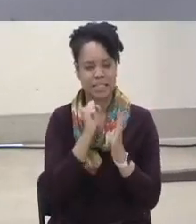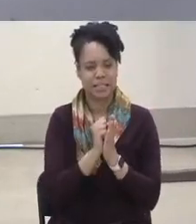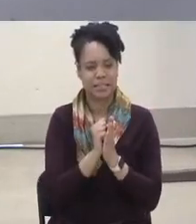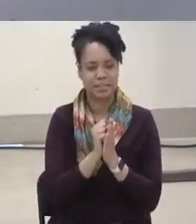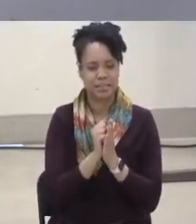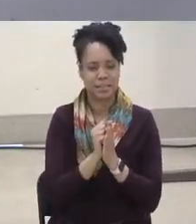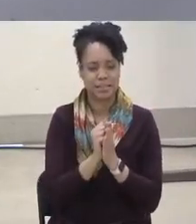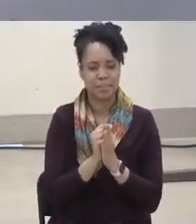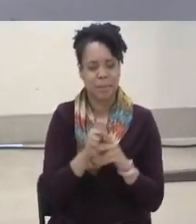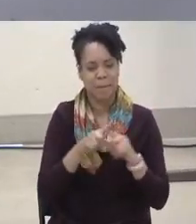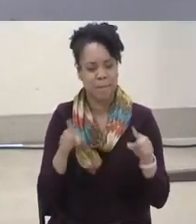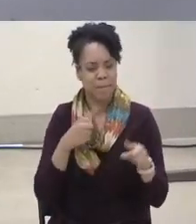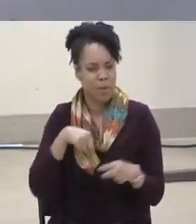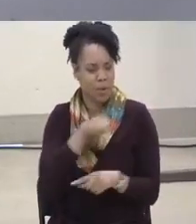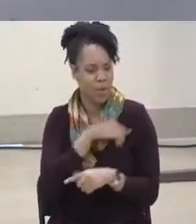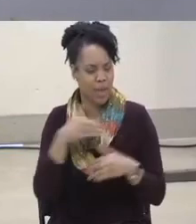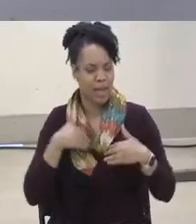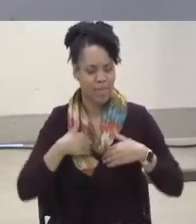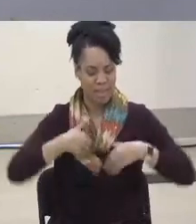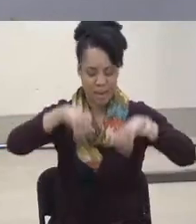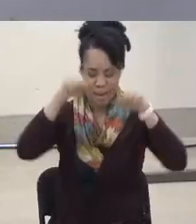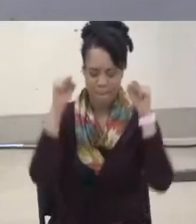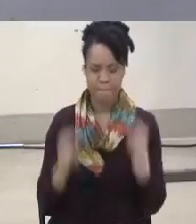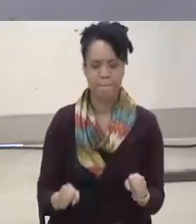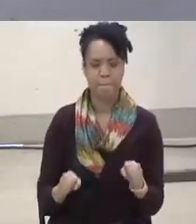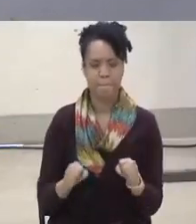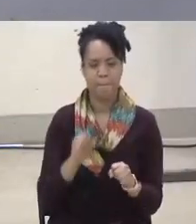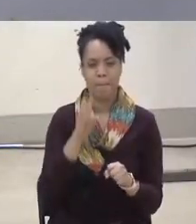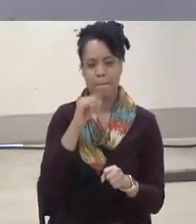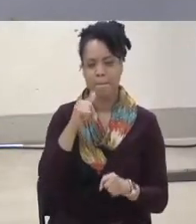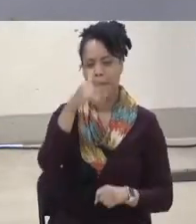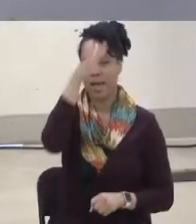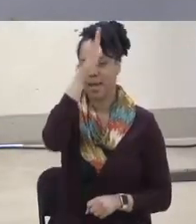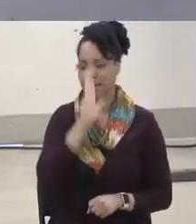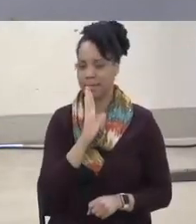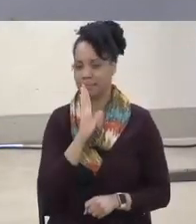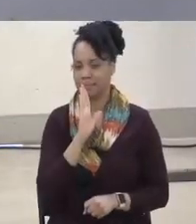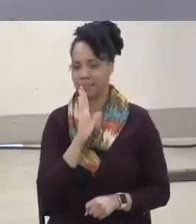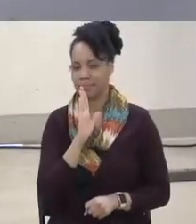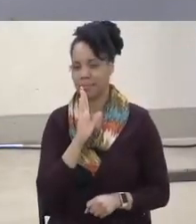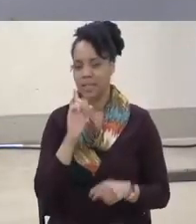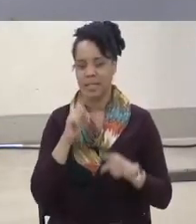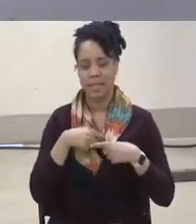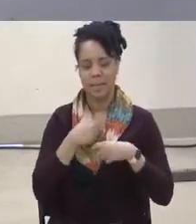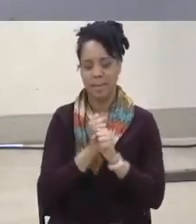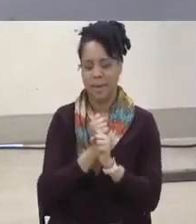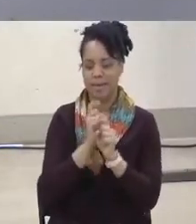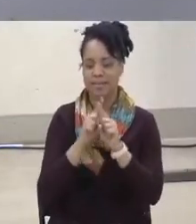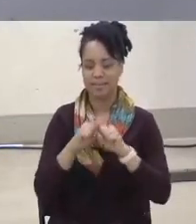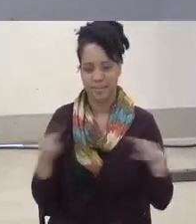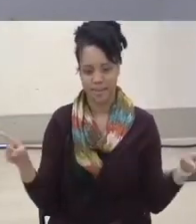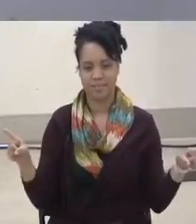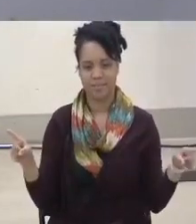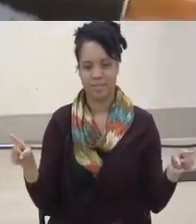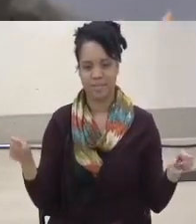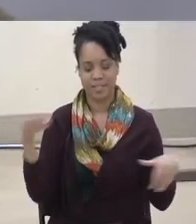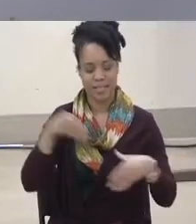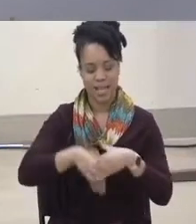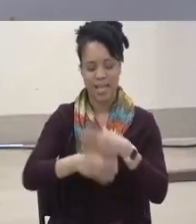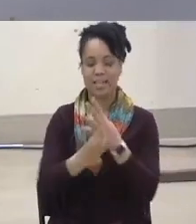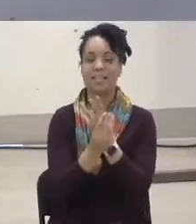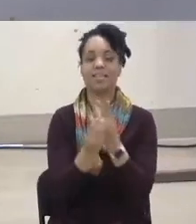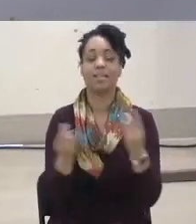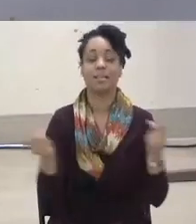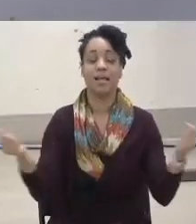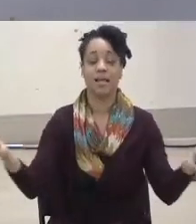the ability pero tenemos la habilidad by God por Dios to make the difference in the land. de